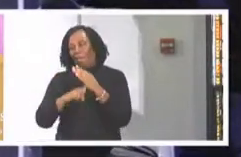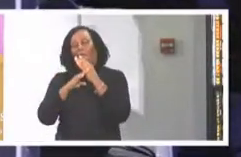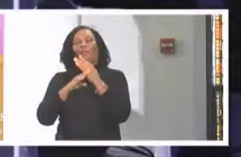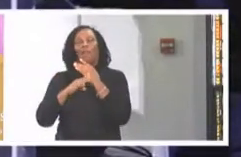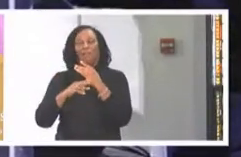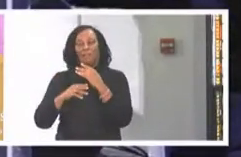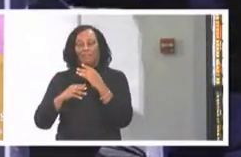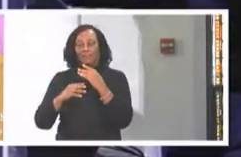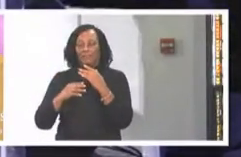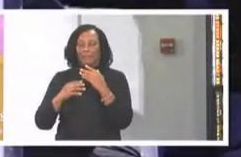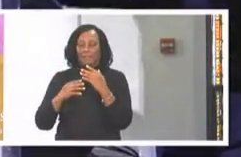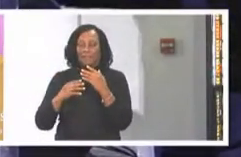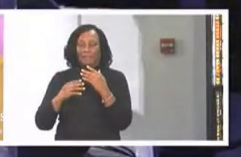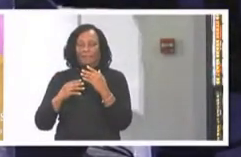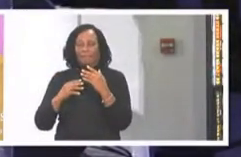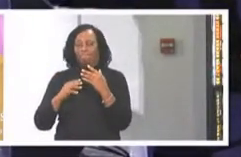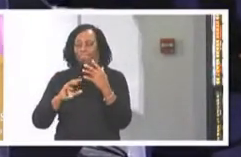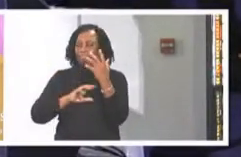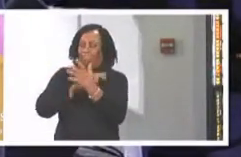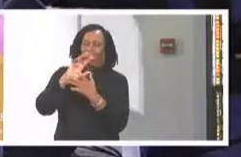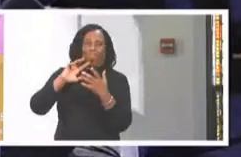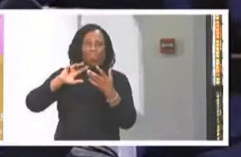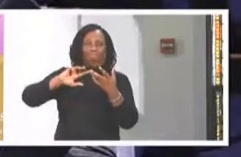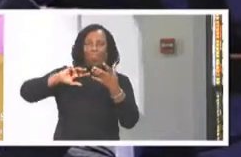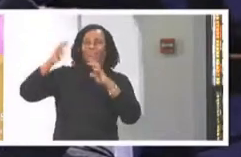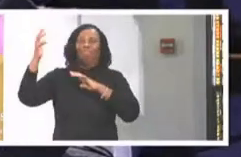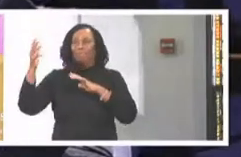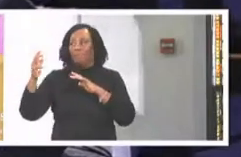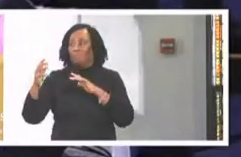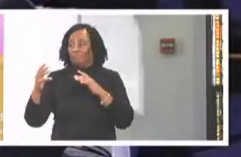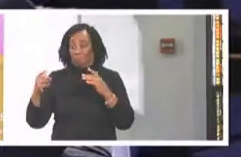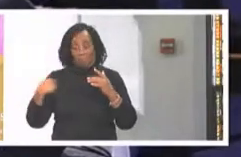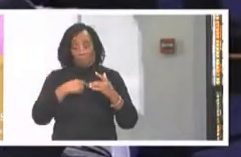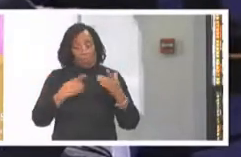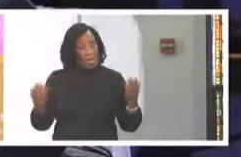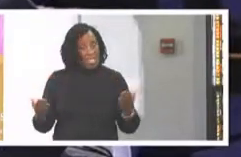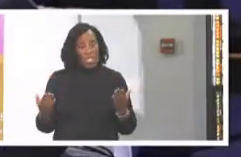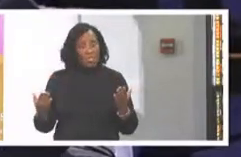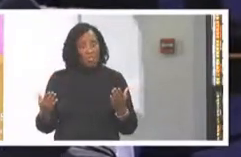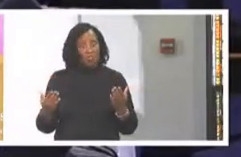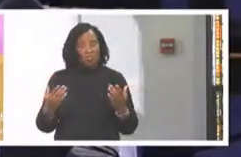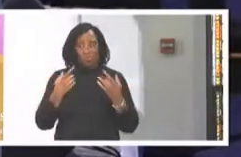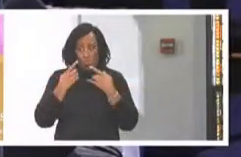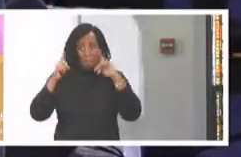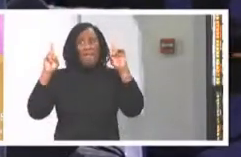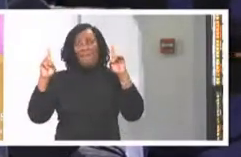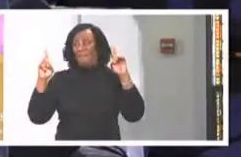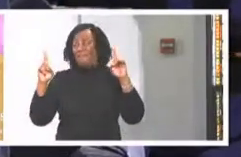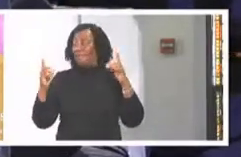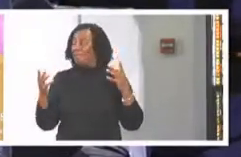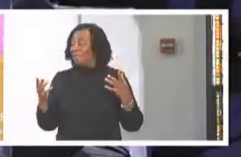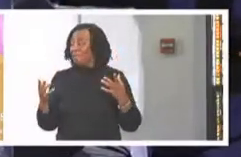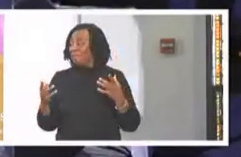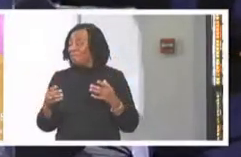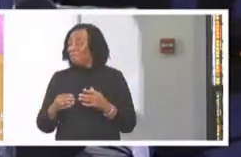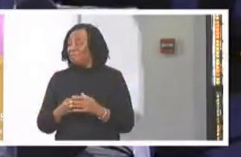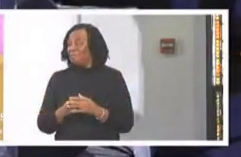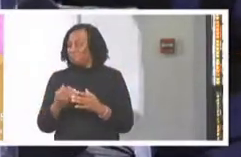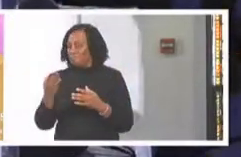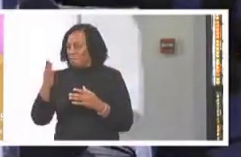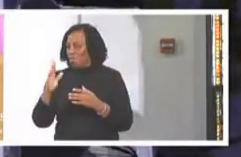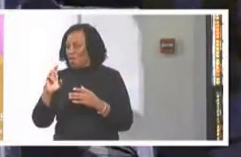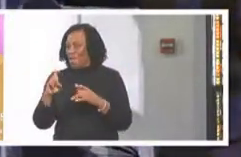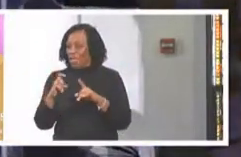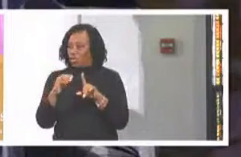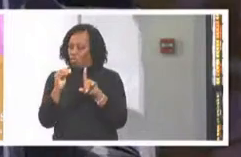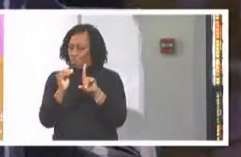times, here we are. We made it through. Although God had to remind us